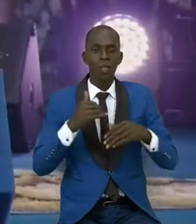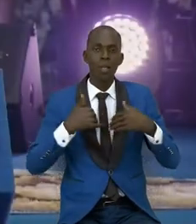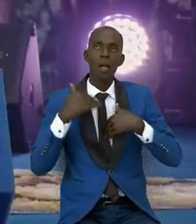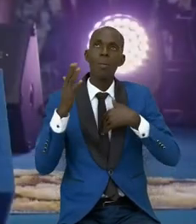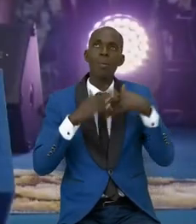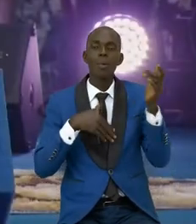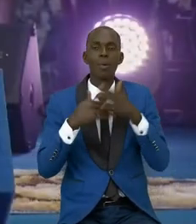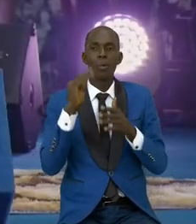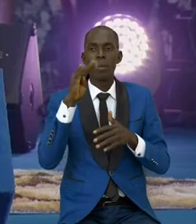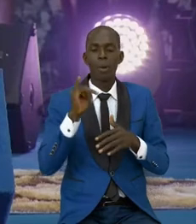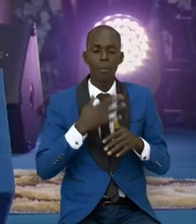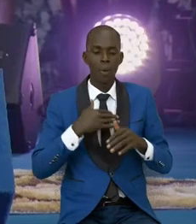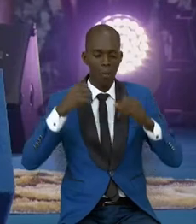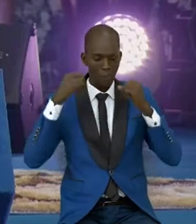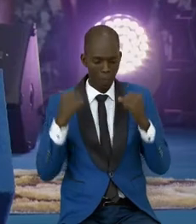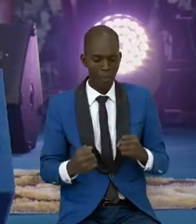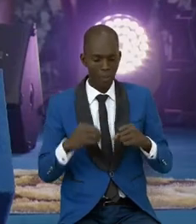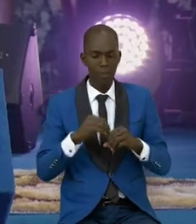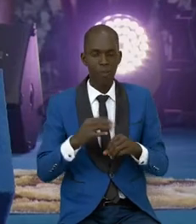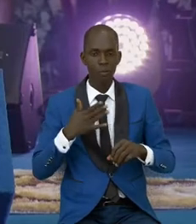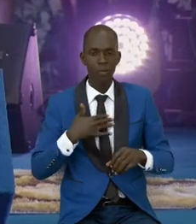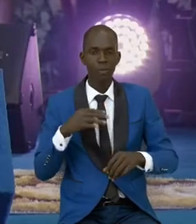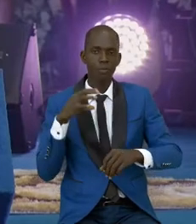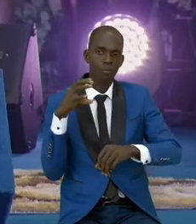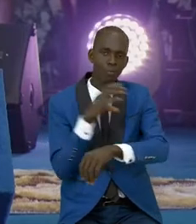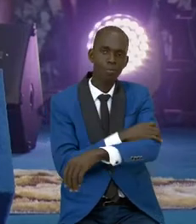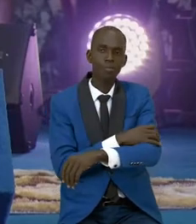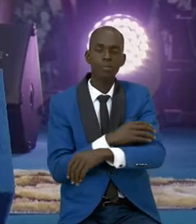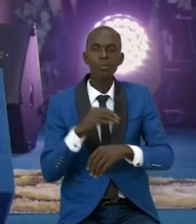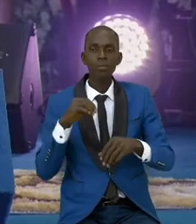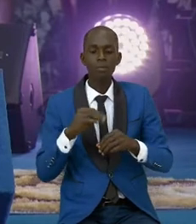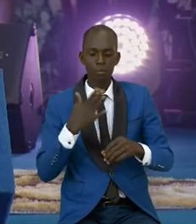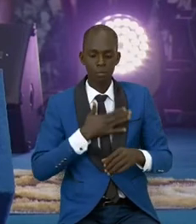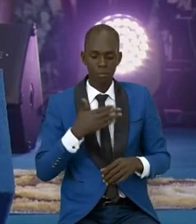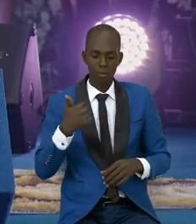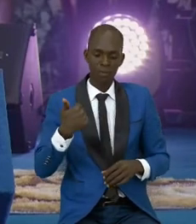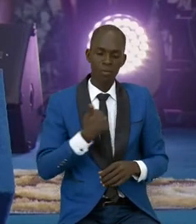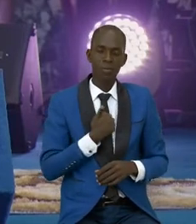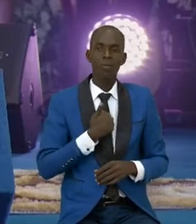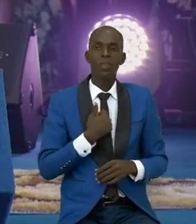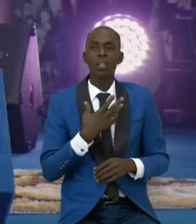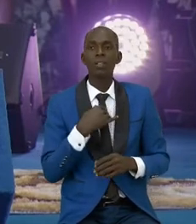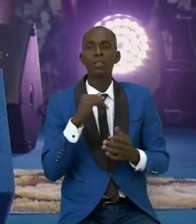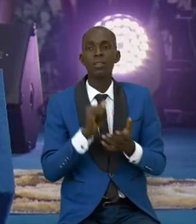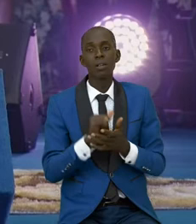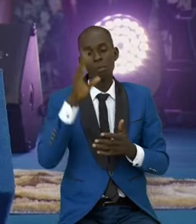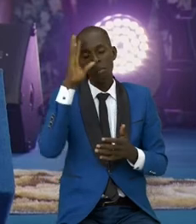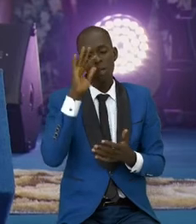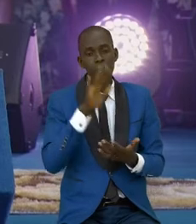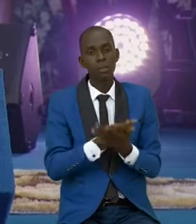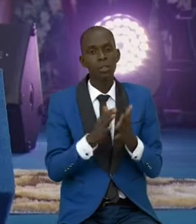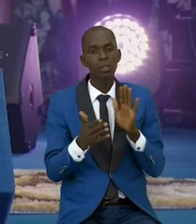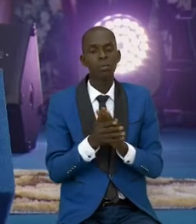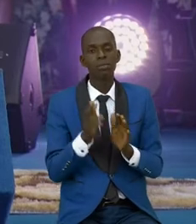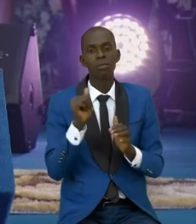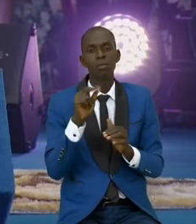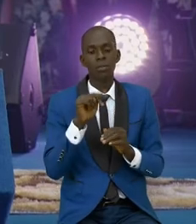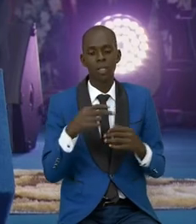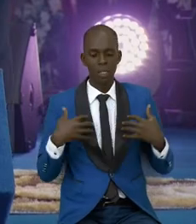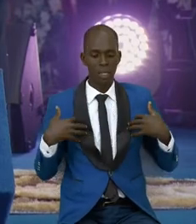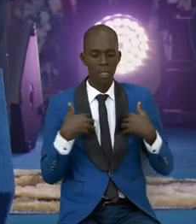power, in my strength, by myself. And that man became an animal.